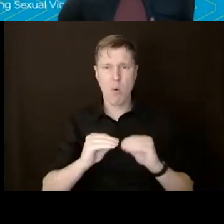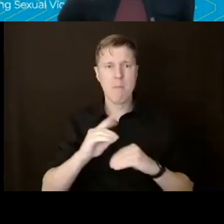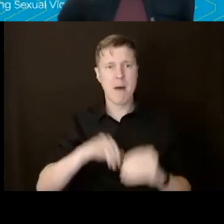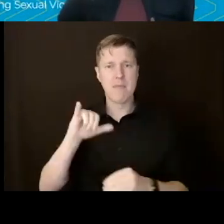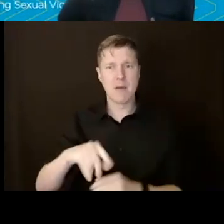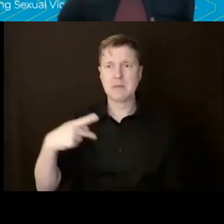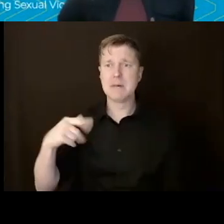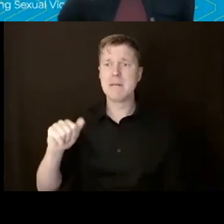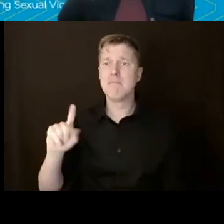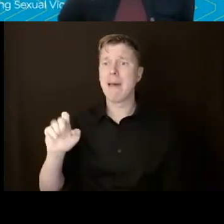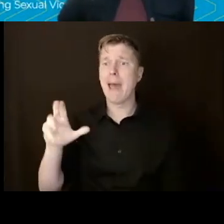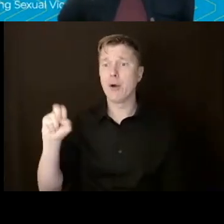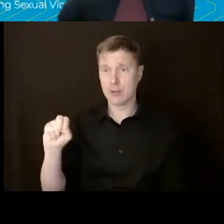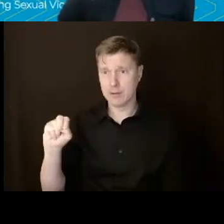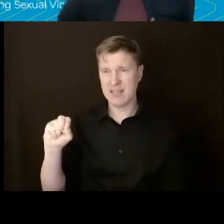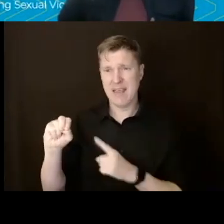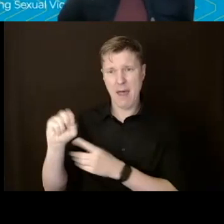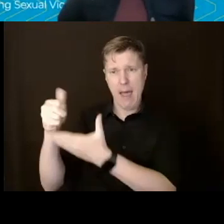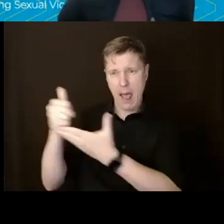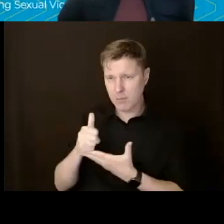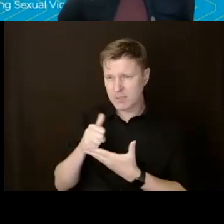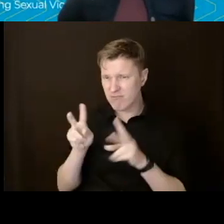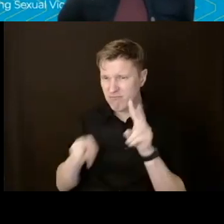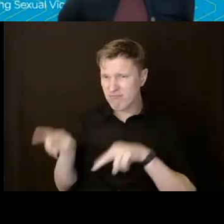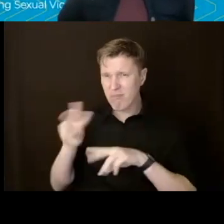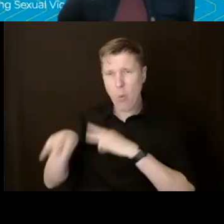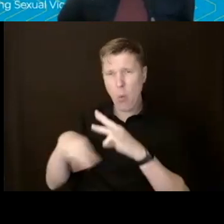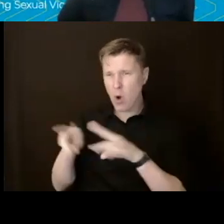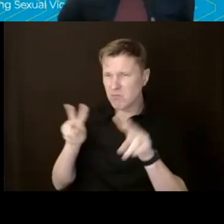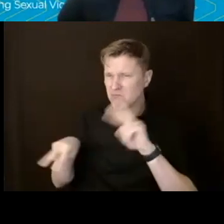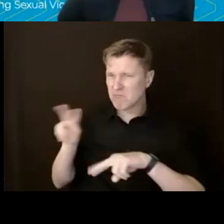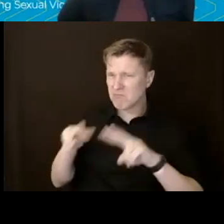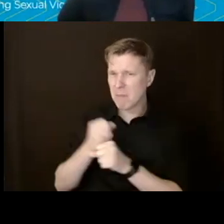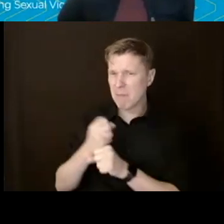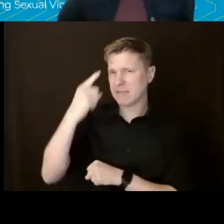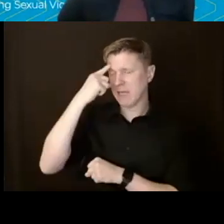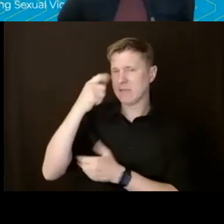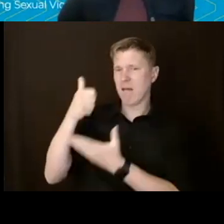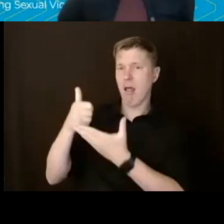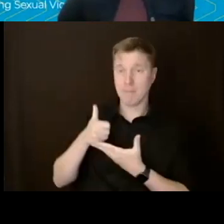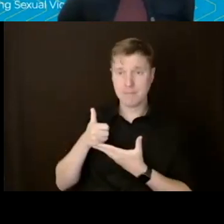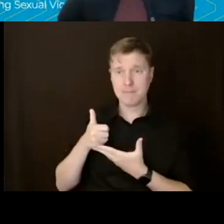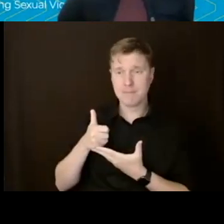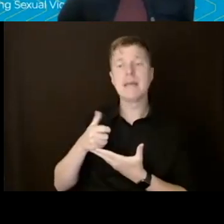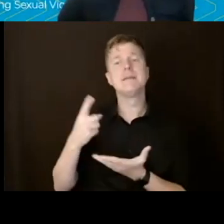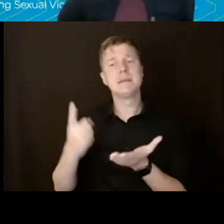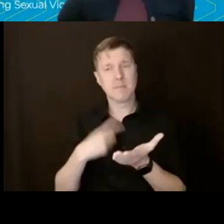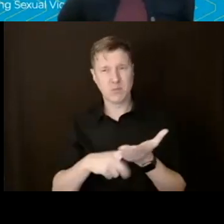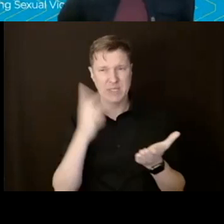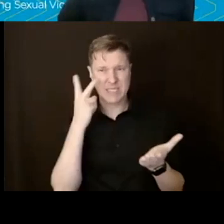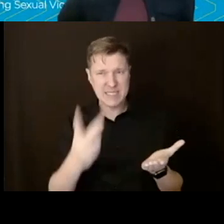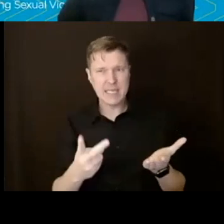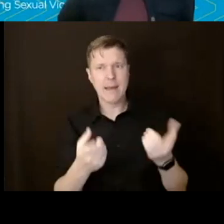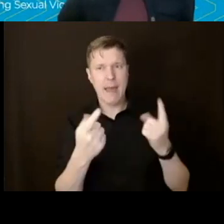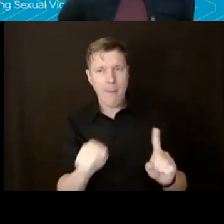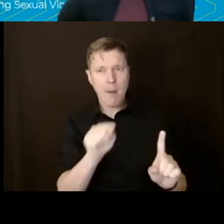for us to make sense of what's happening in the world around us. And we know that there are certain patterns that emerge in